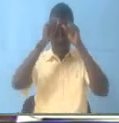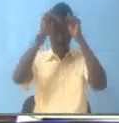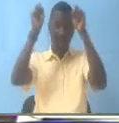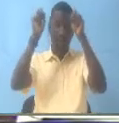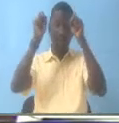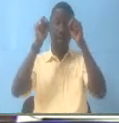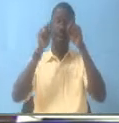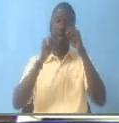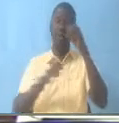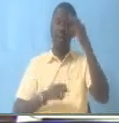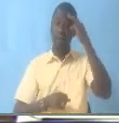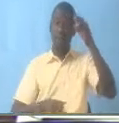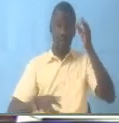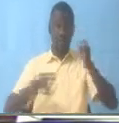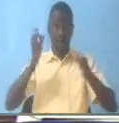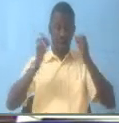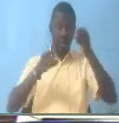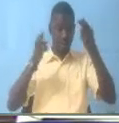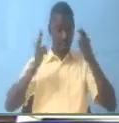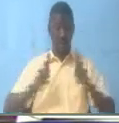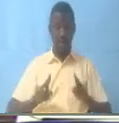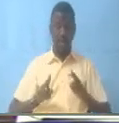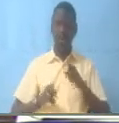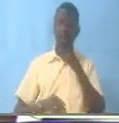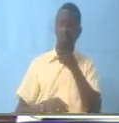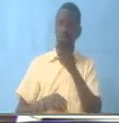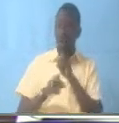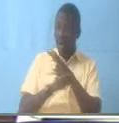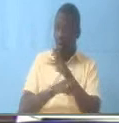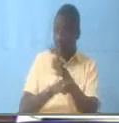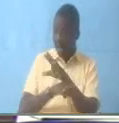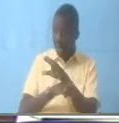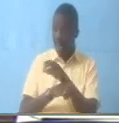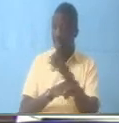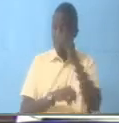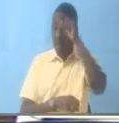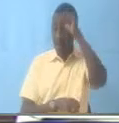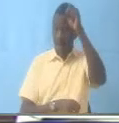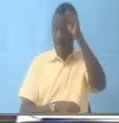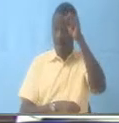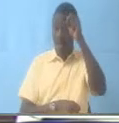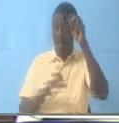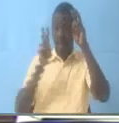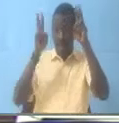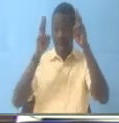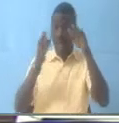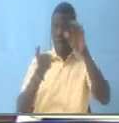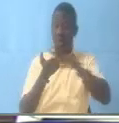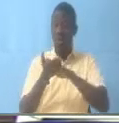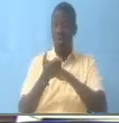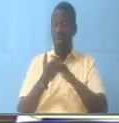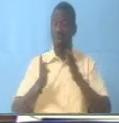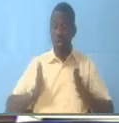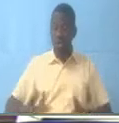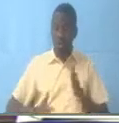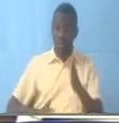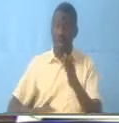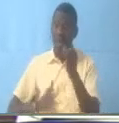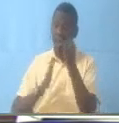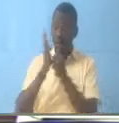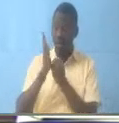you advise the president on the human rights issues that were